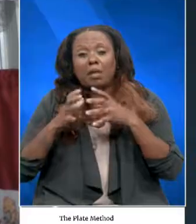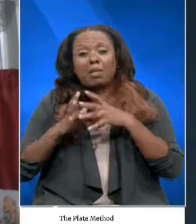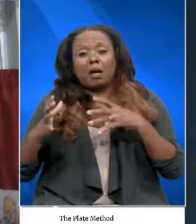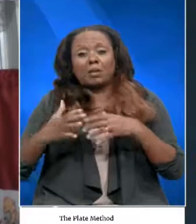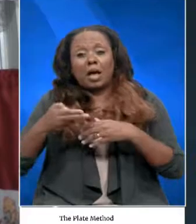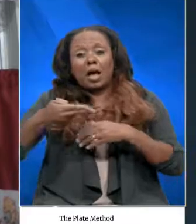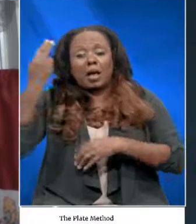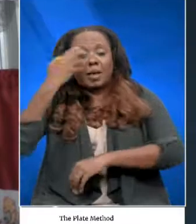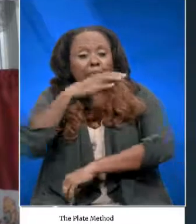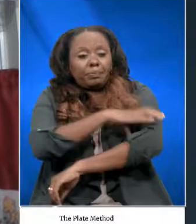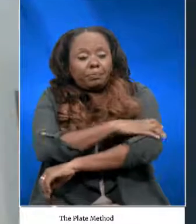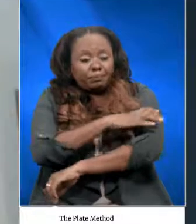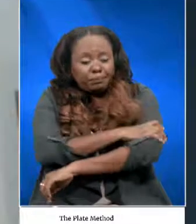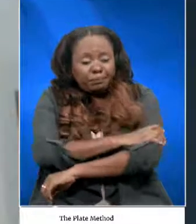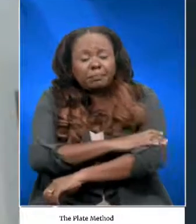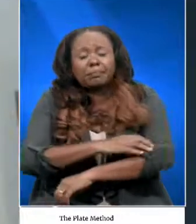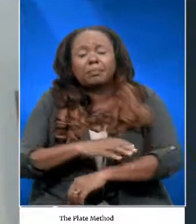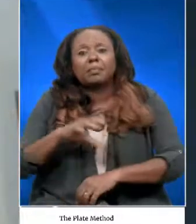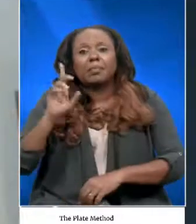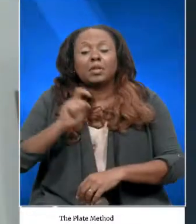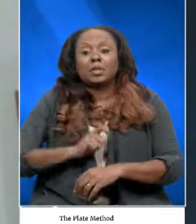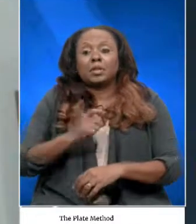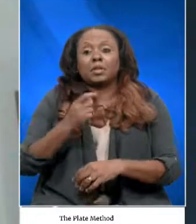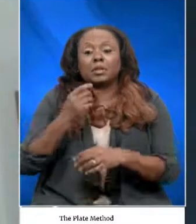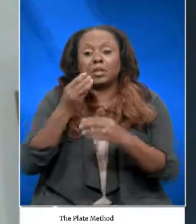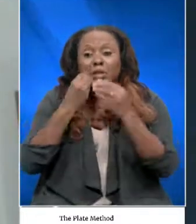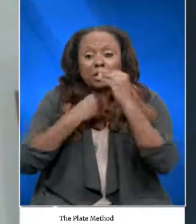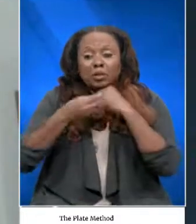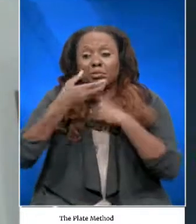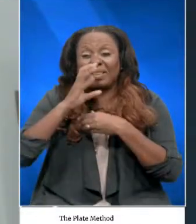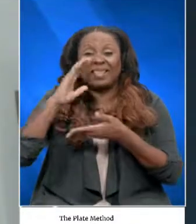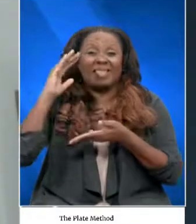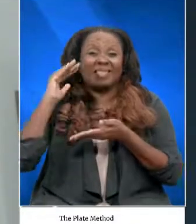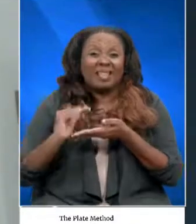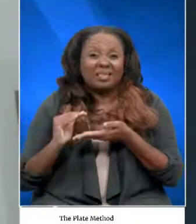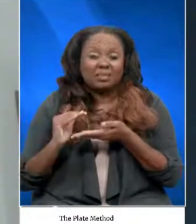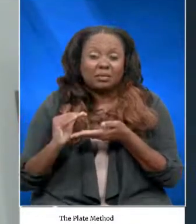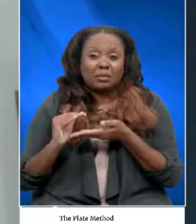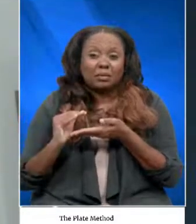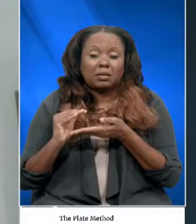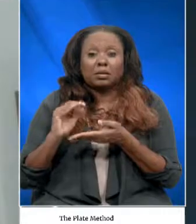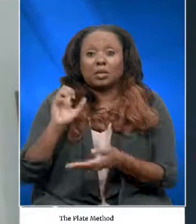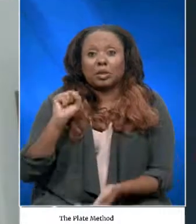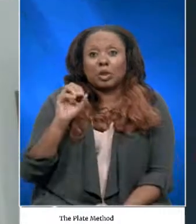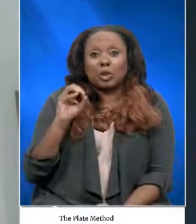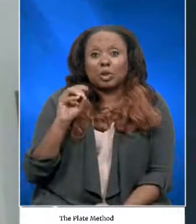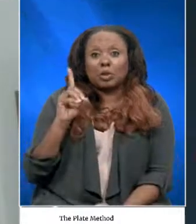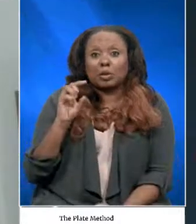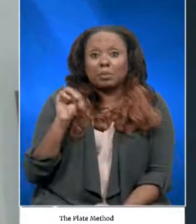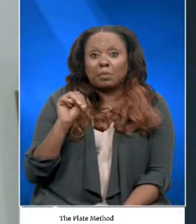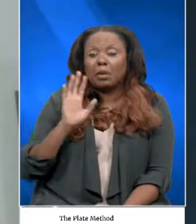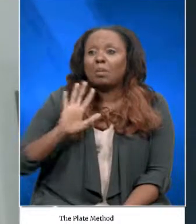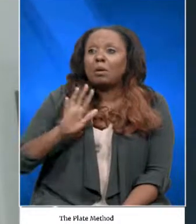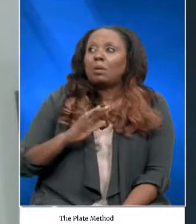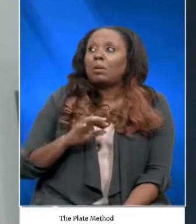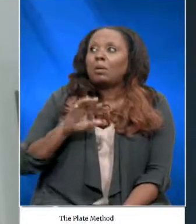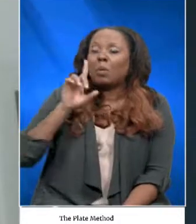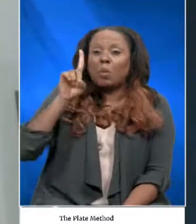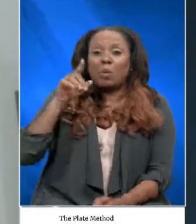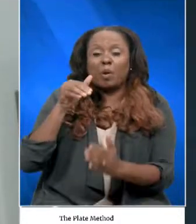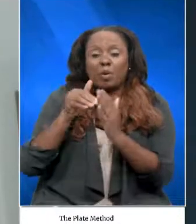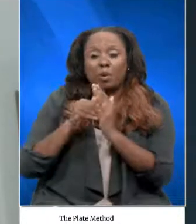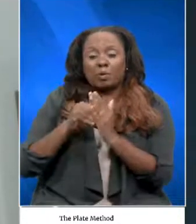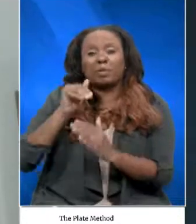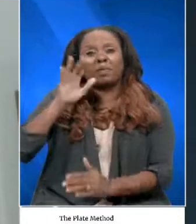So we're supposed to have even less of a teaspoon. So we're supposed to have about 1,500 milligrams